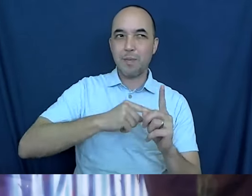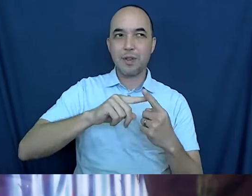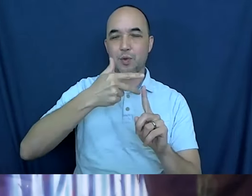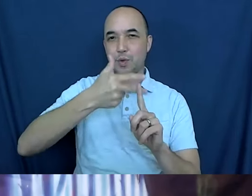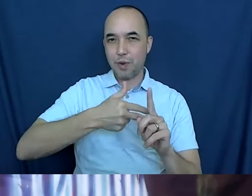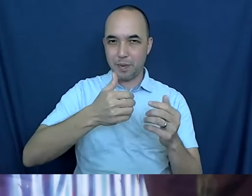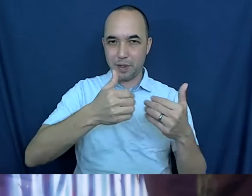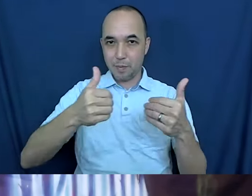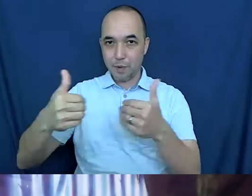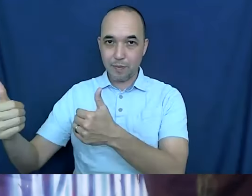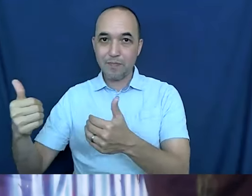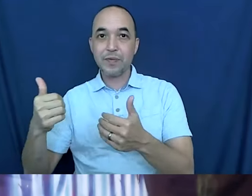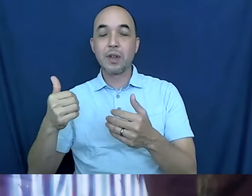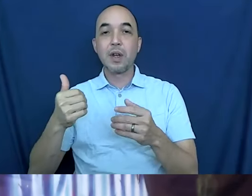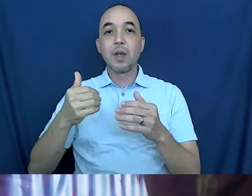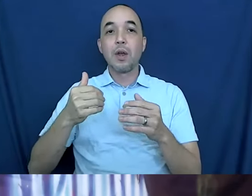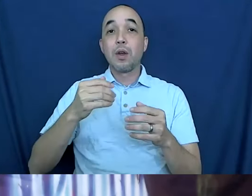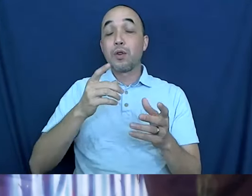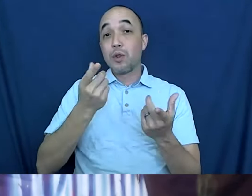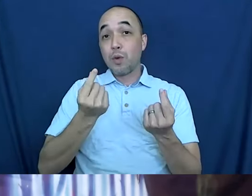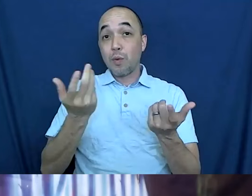adapting the later books of Oz.